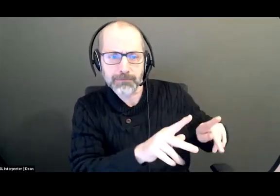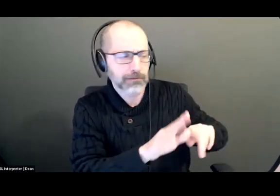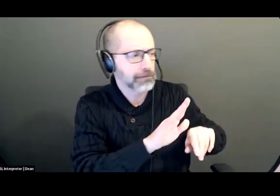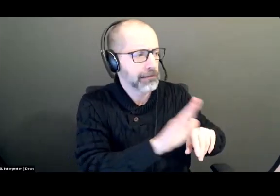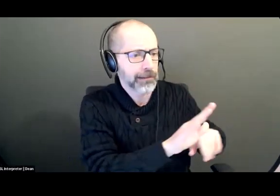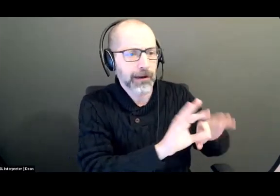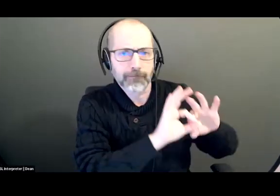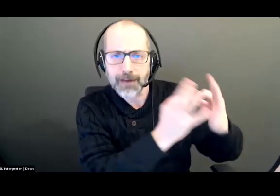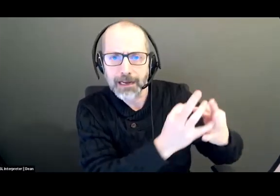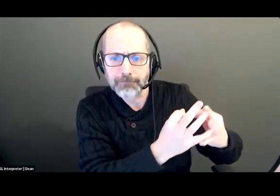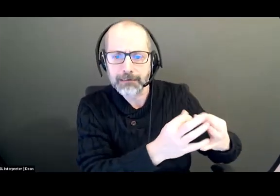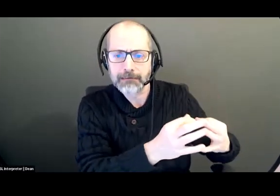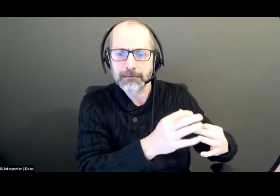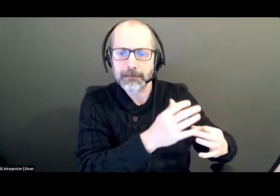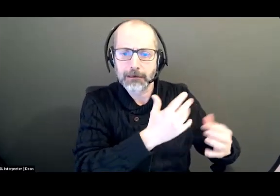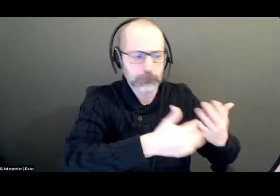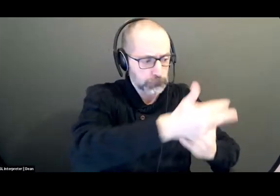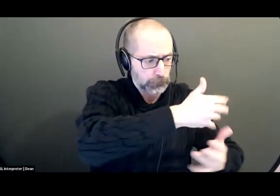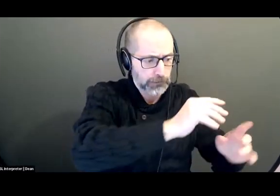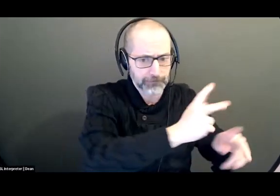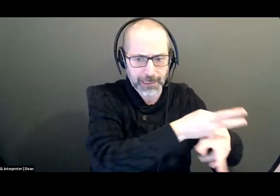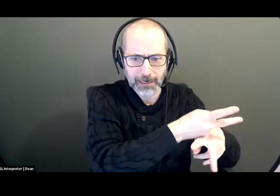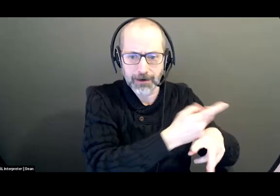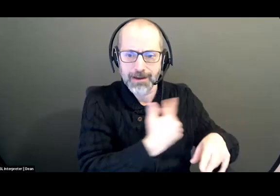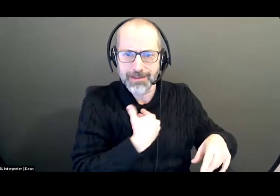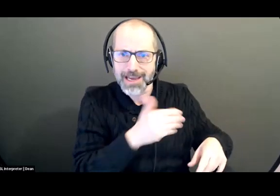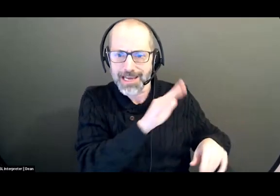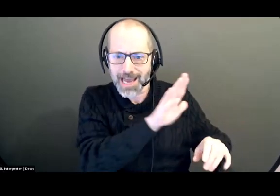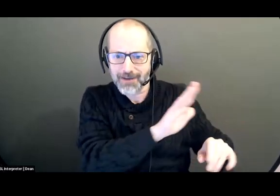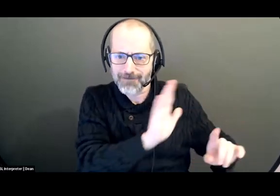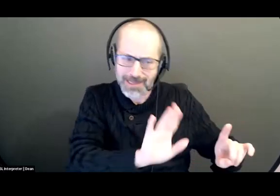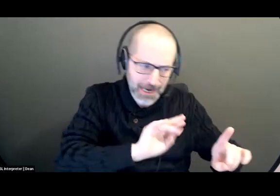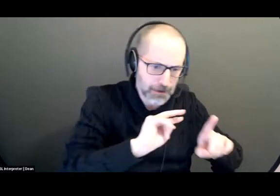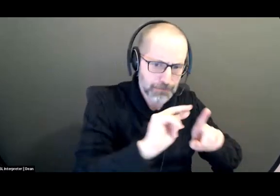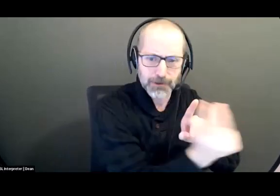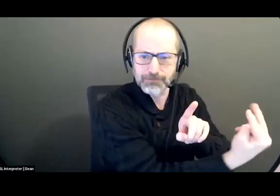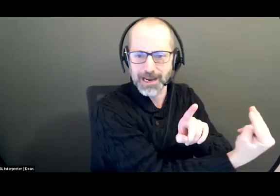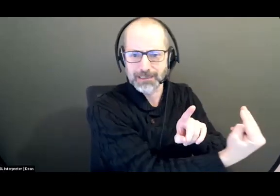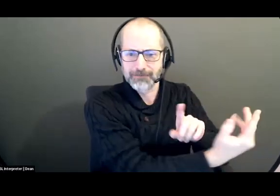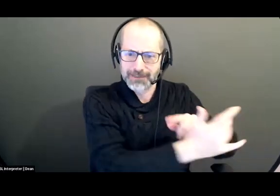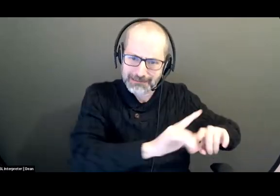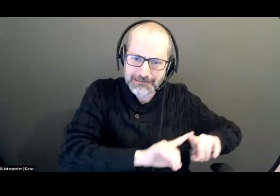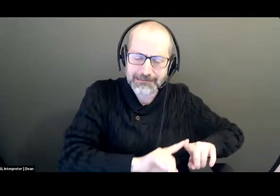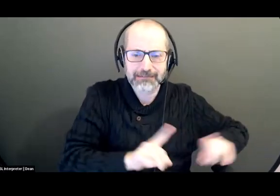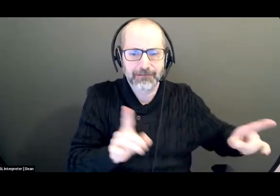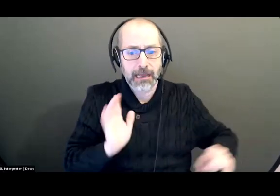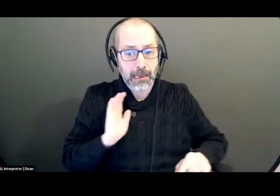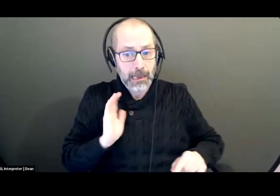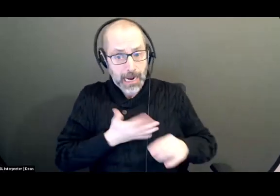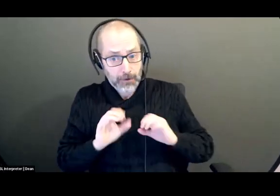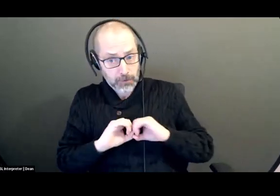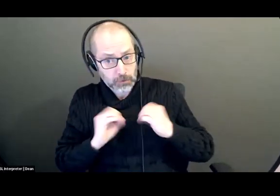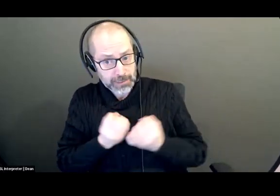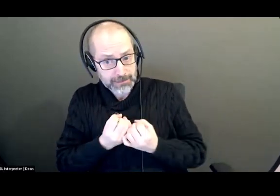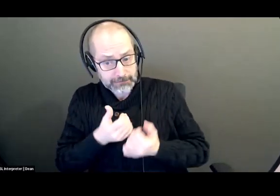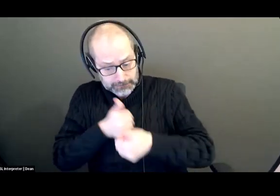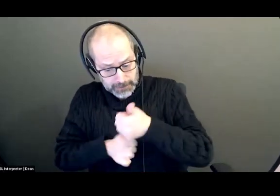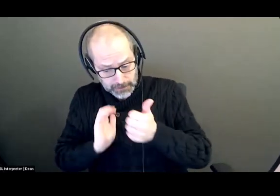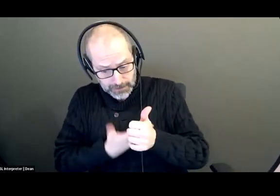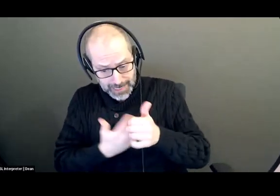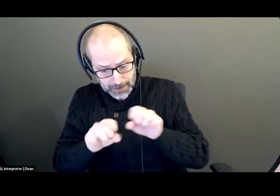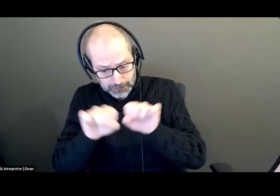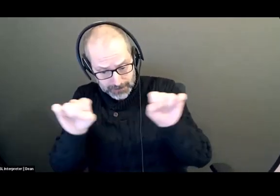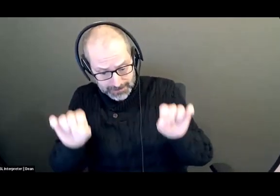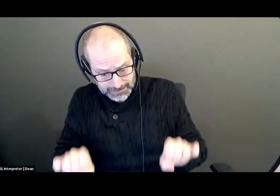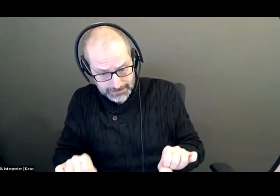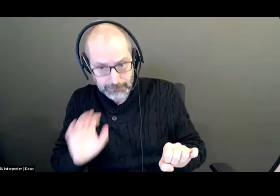We quickly discovered that our residents and the families in their circle of care often had insights into healthcare systems that we couldn't